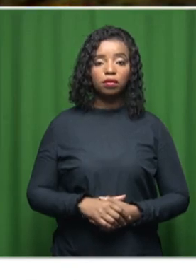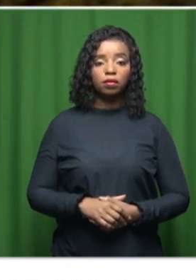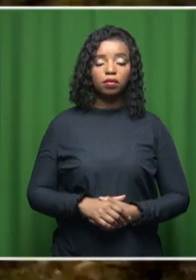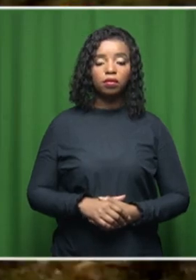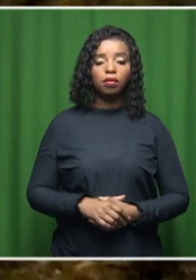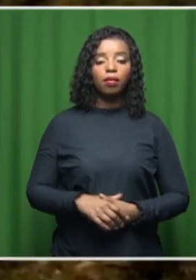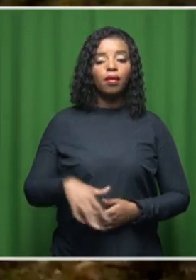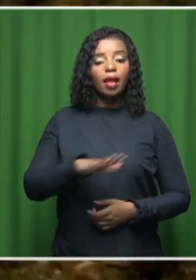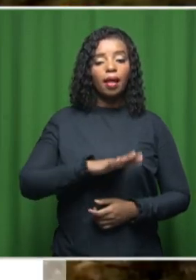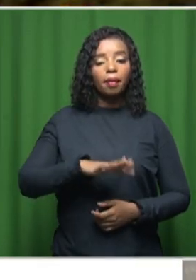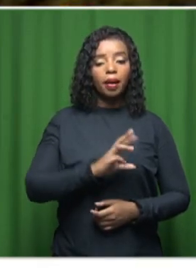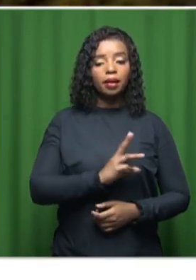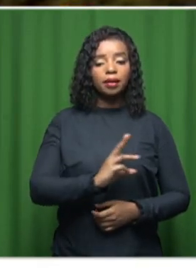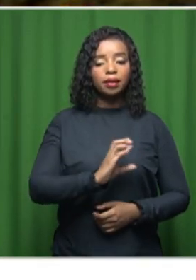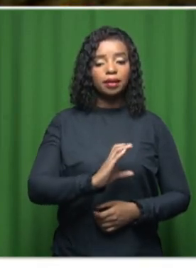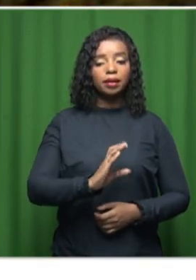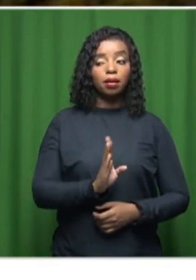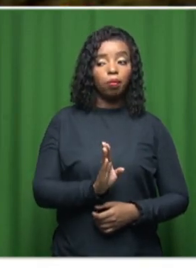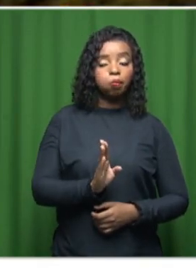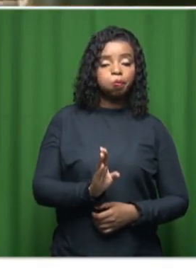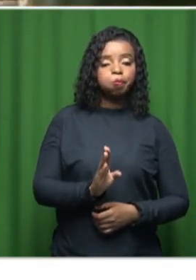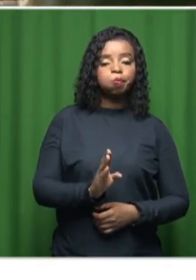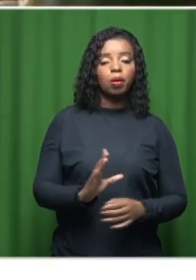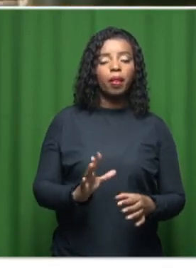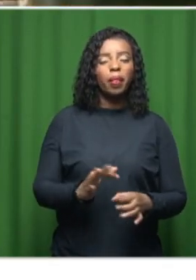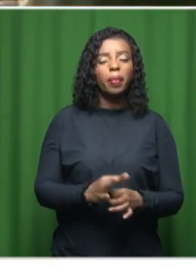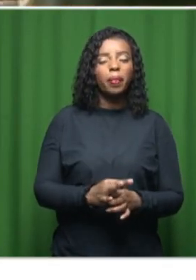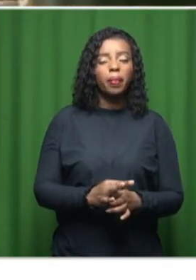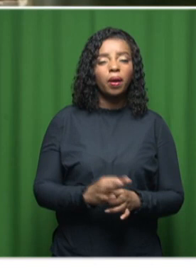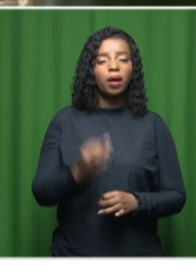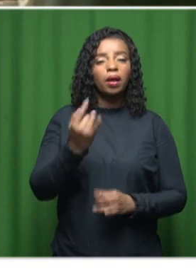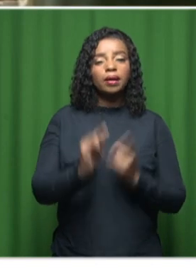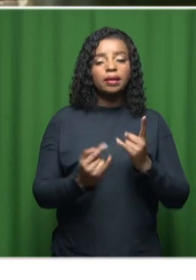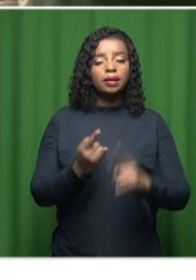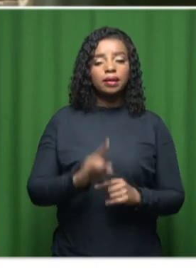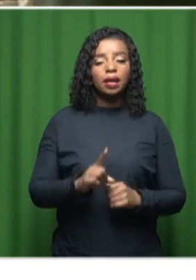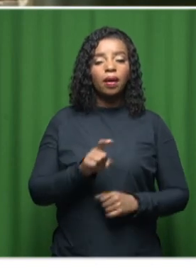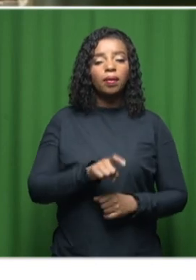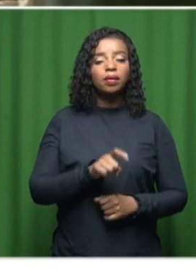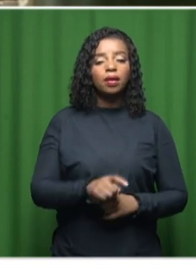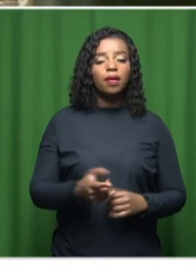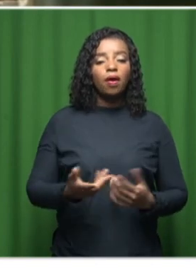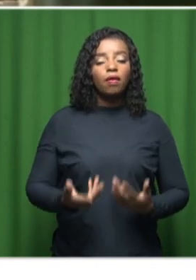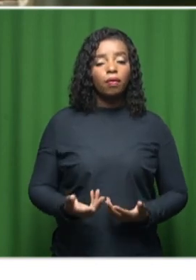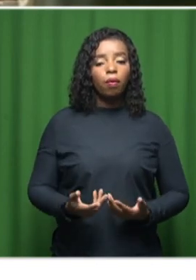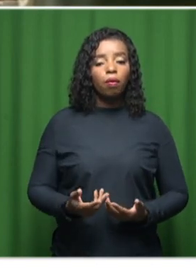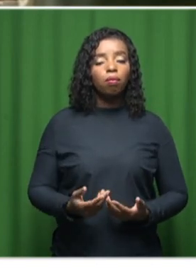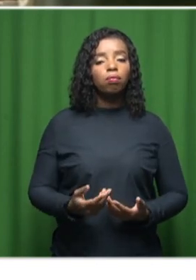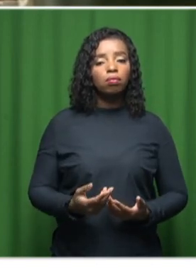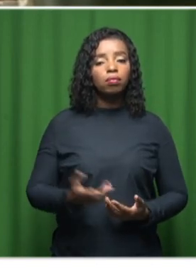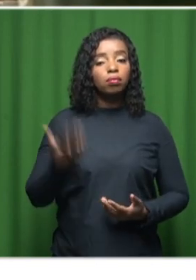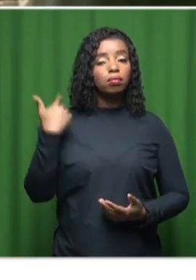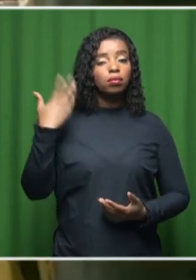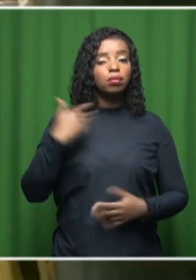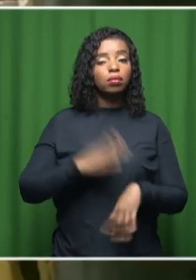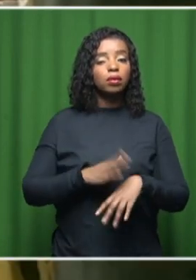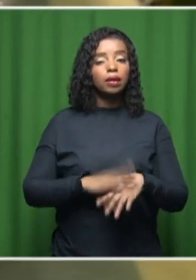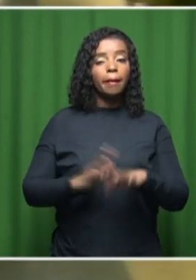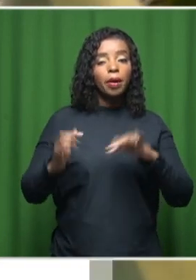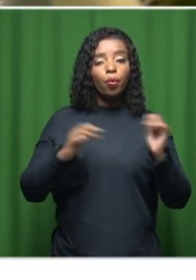Matjiesfontein is a small town in the Karoo that used to house forces during the South African